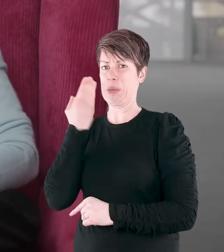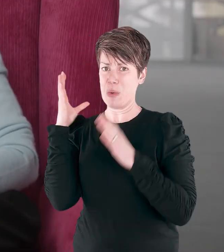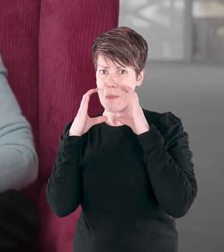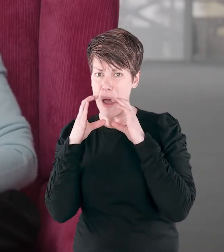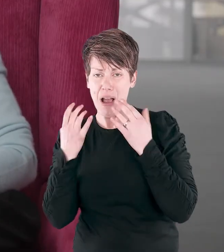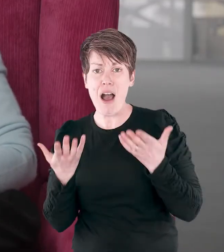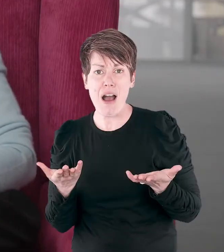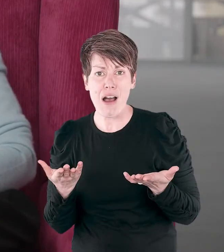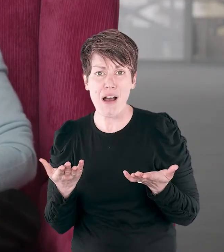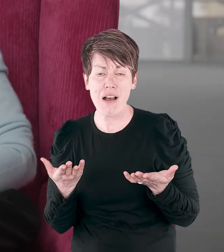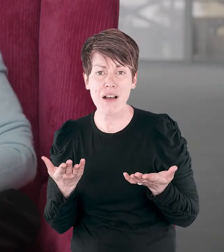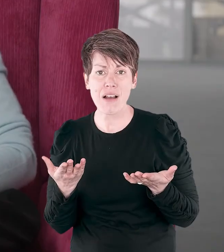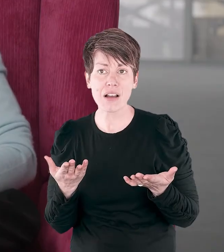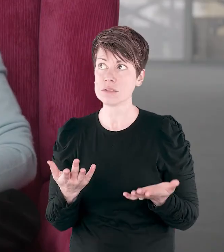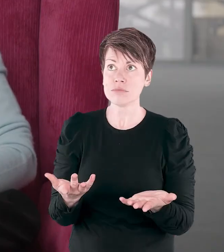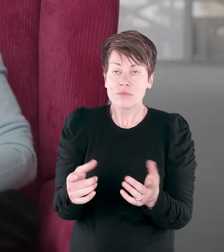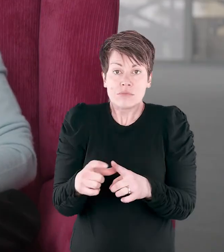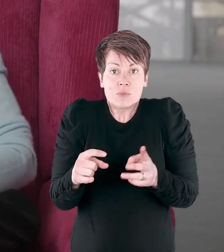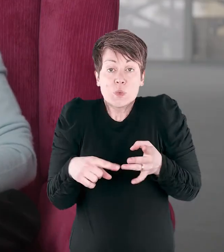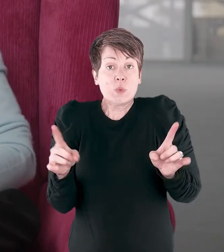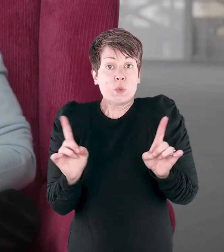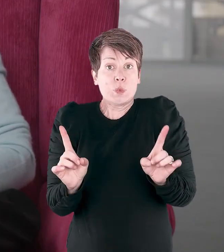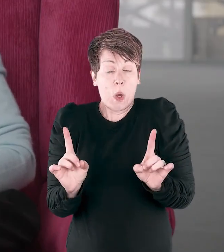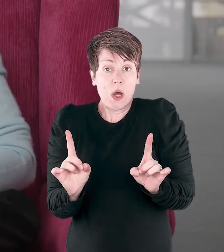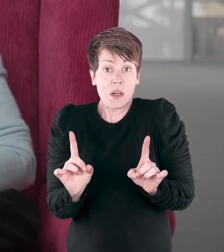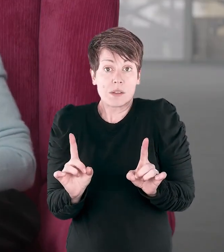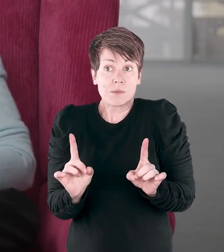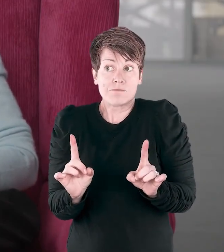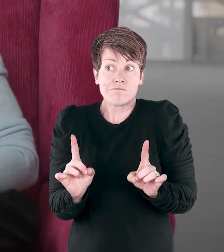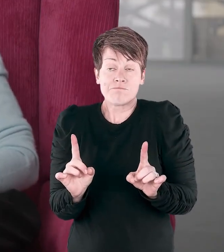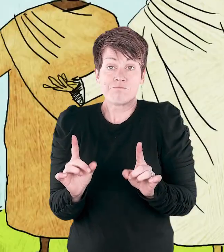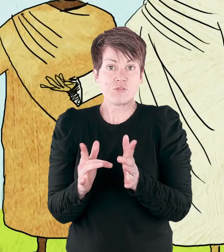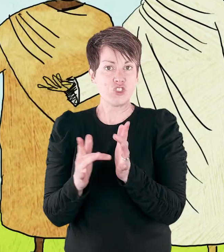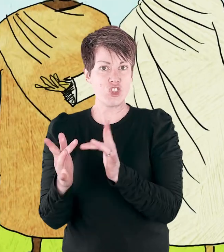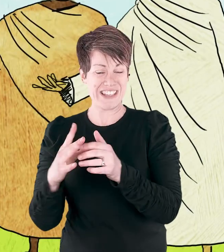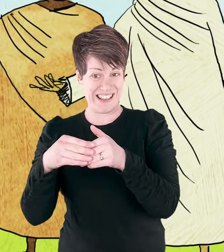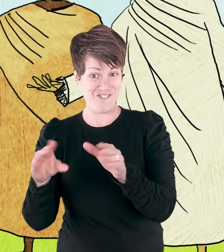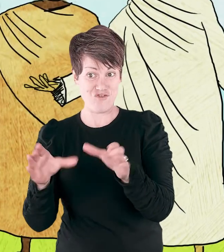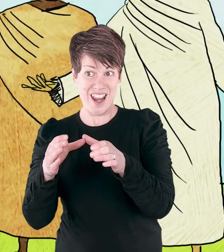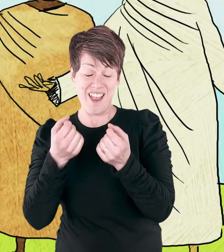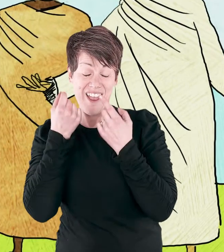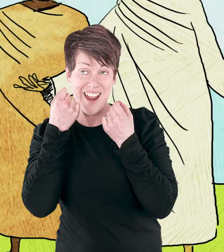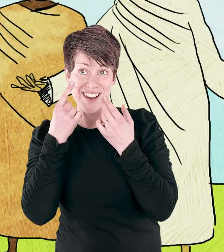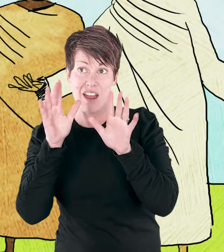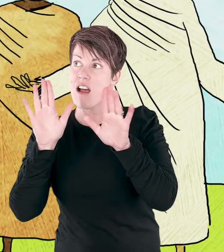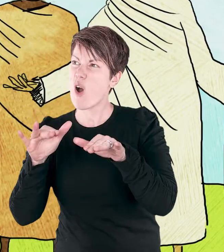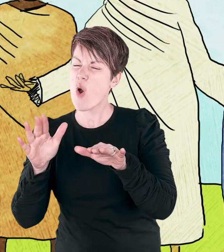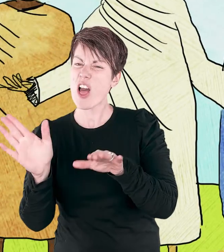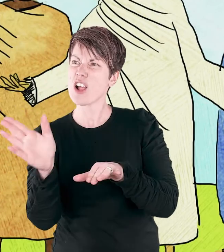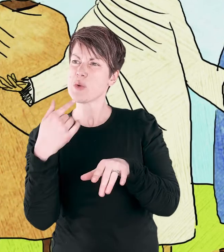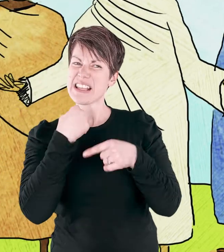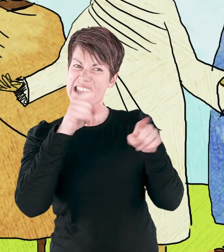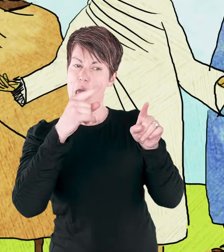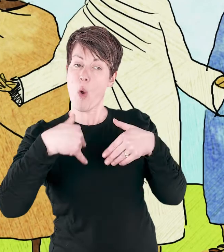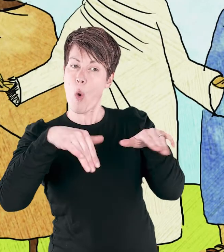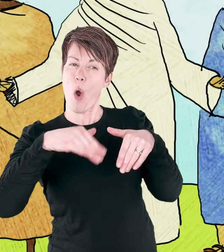invented. What would they do? Jesus' friends had an idea. Let's send everyone home